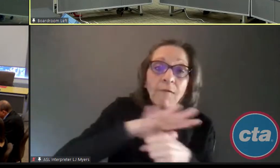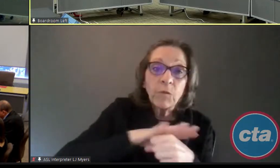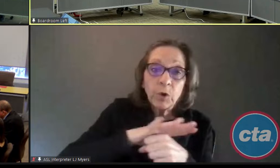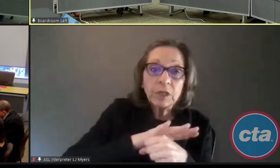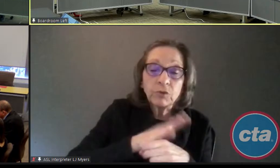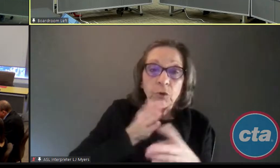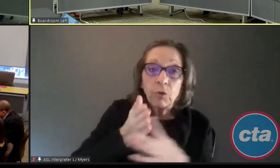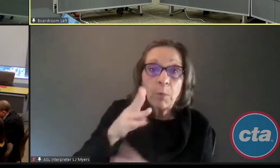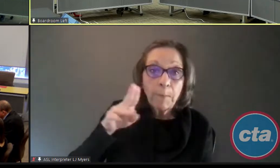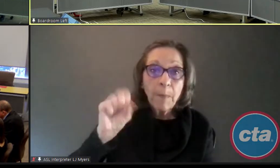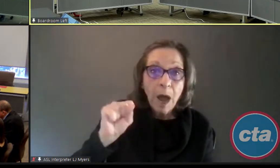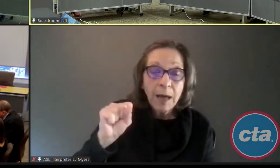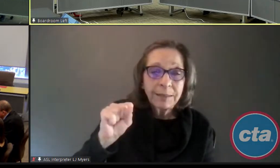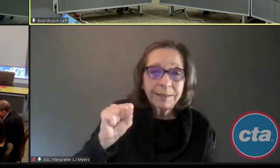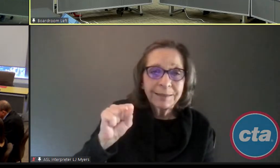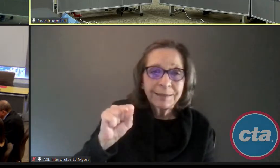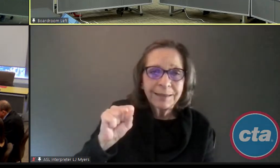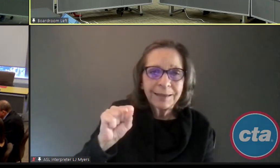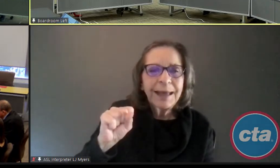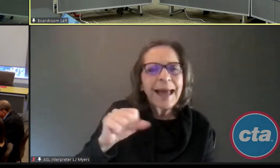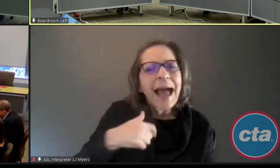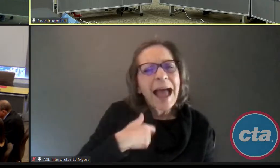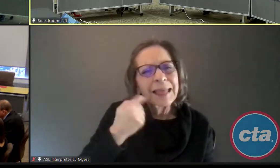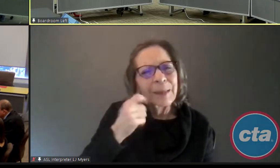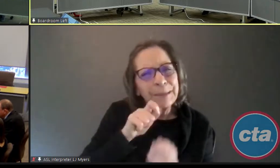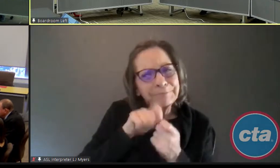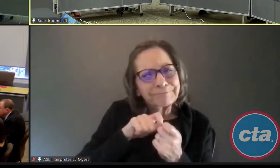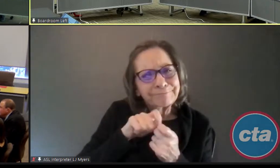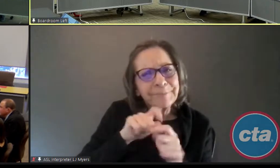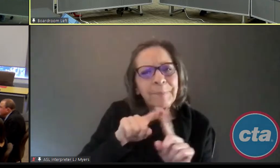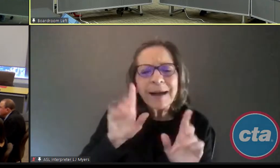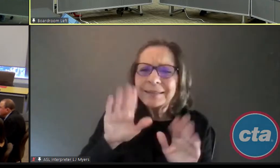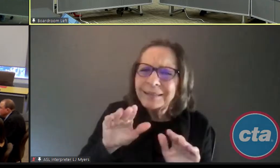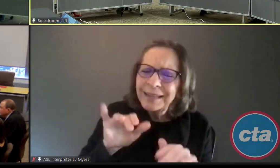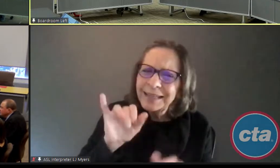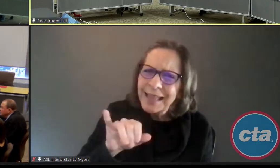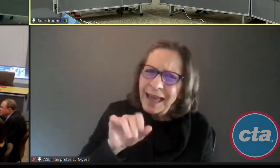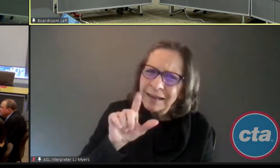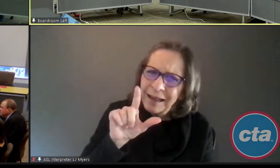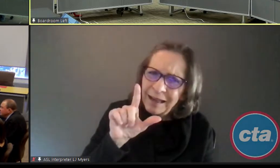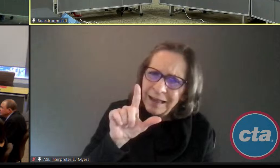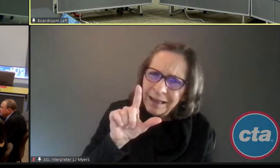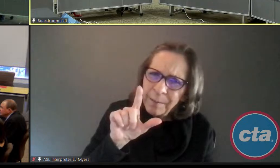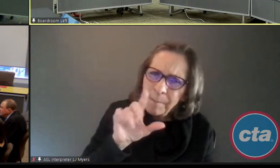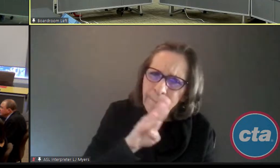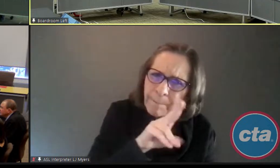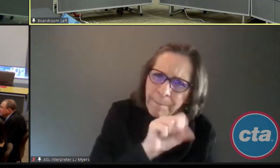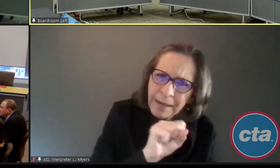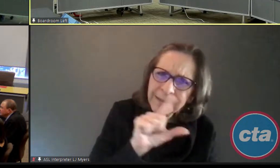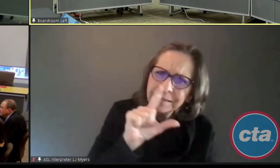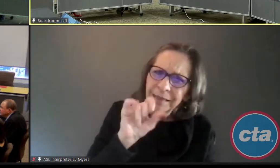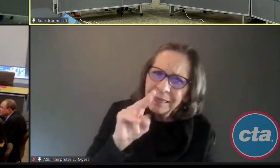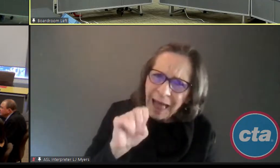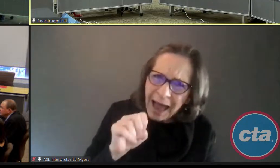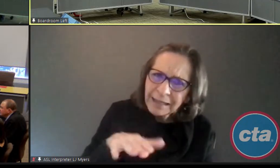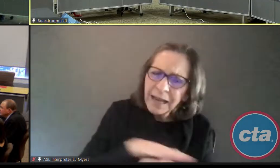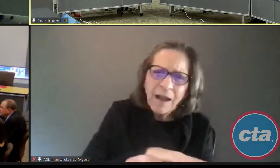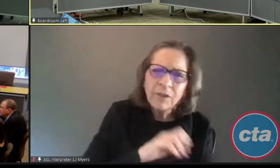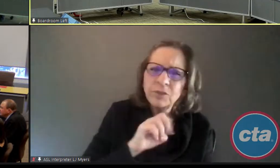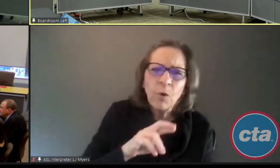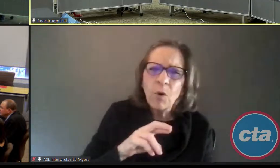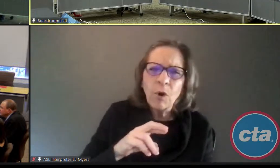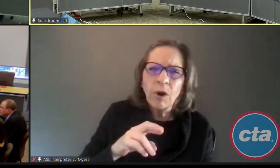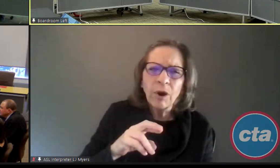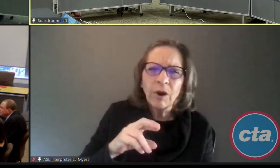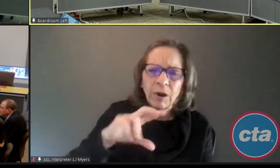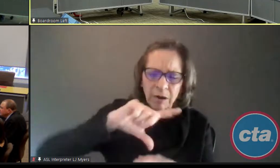bus, maybe this is nitpicky, but is that kind of line coverage, or is it kind of drawing a kind of a half-mile